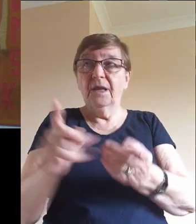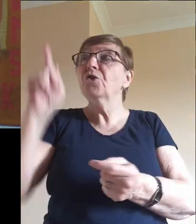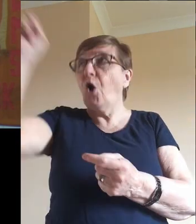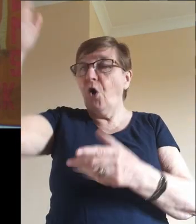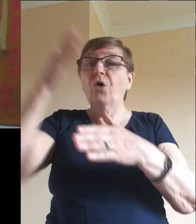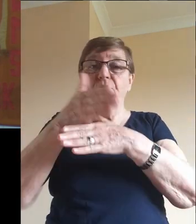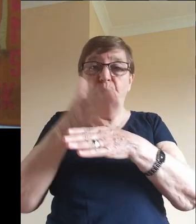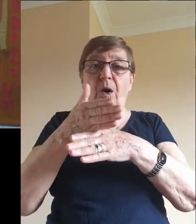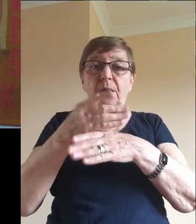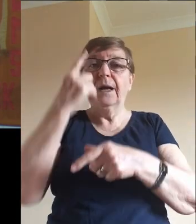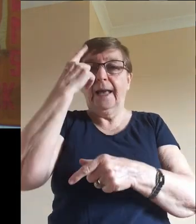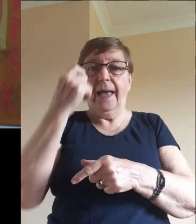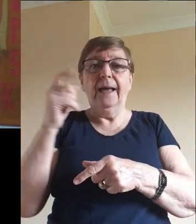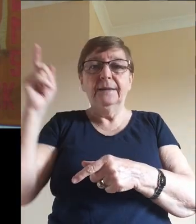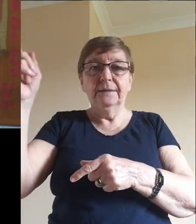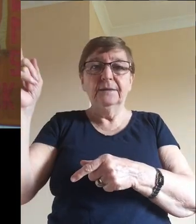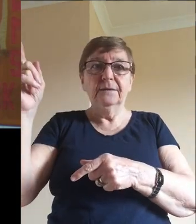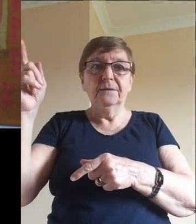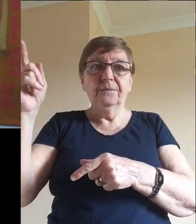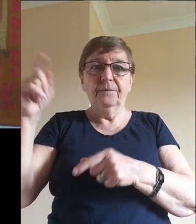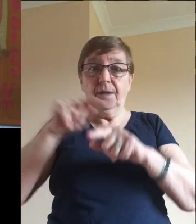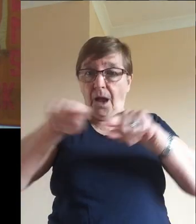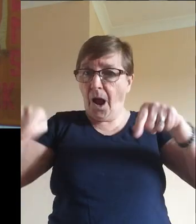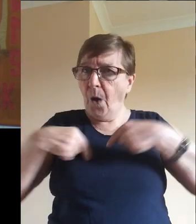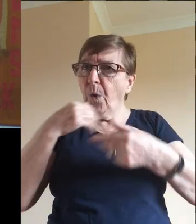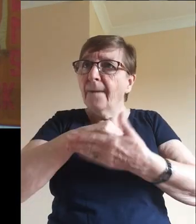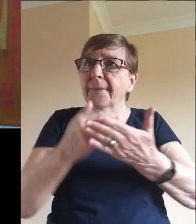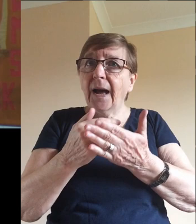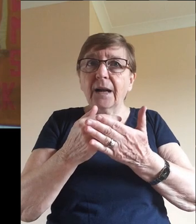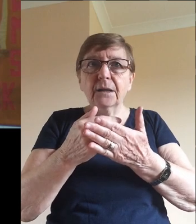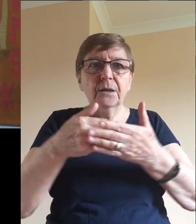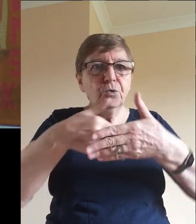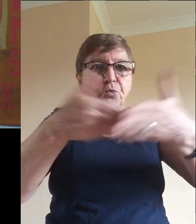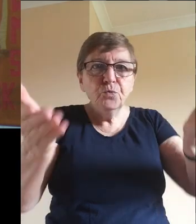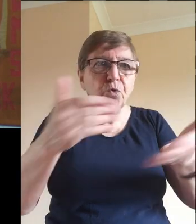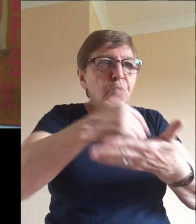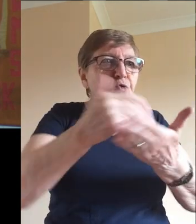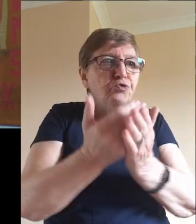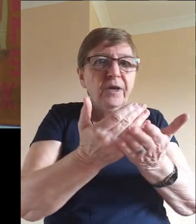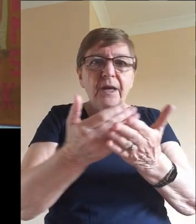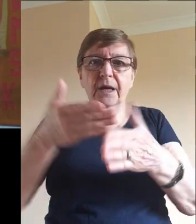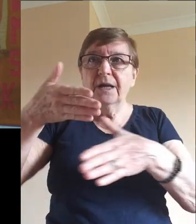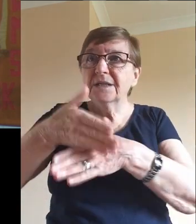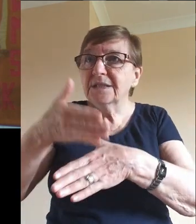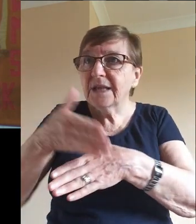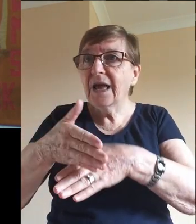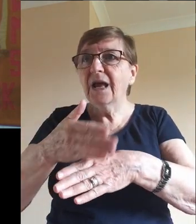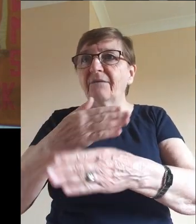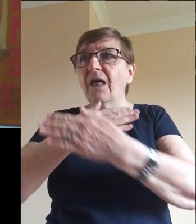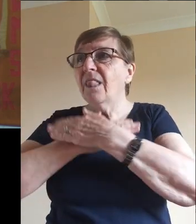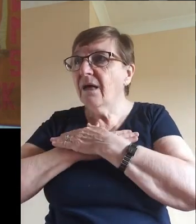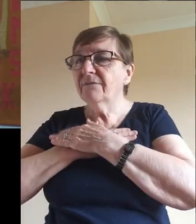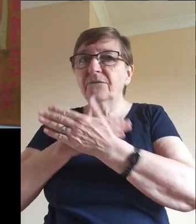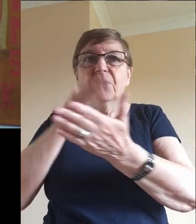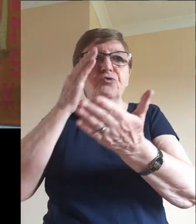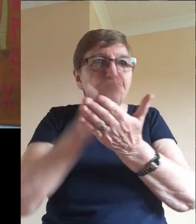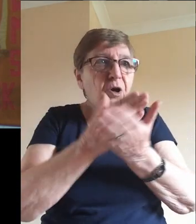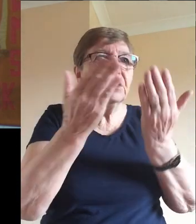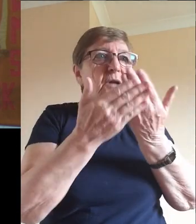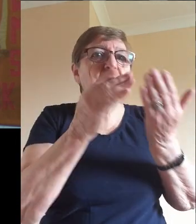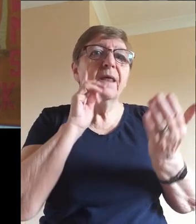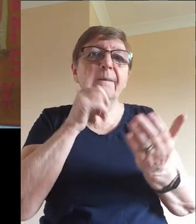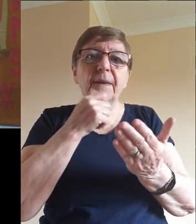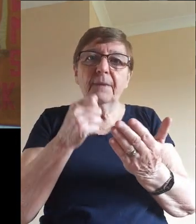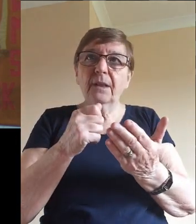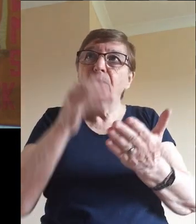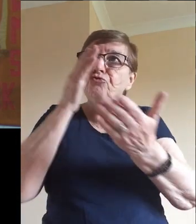work. But our part is to sow, to share, to serve, to love, to trust in the promises